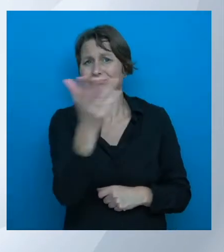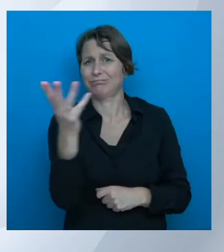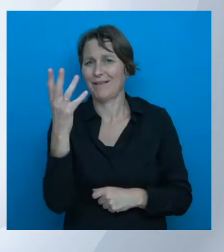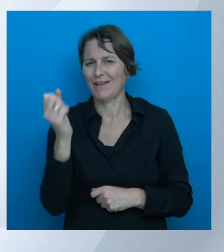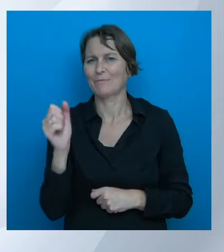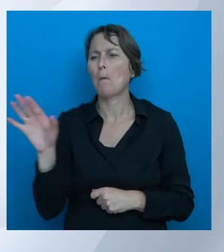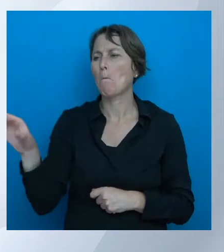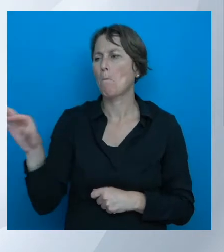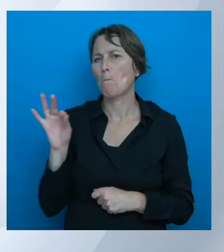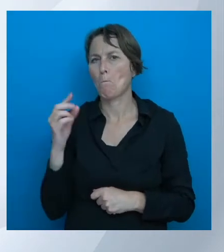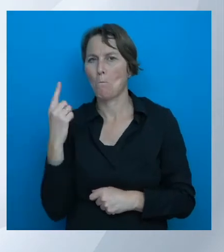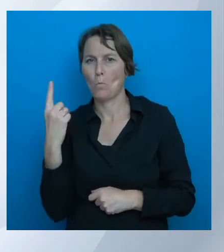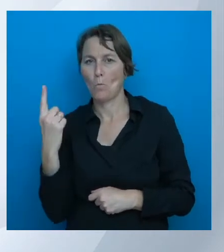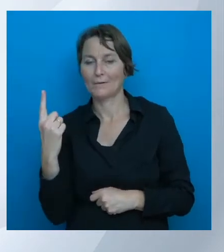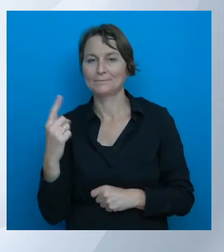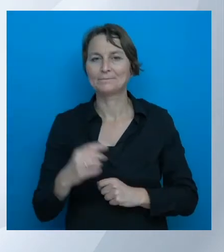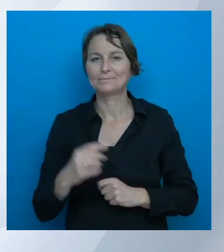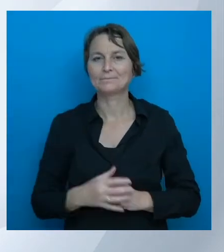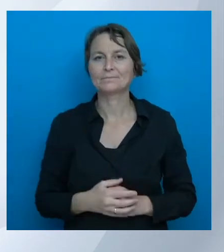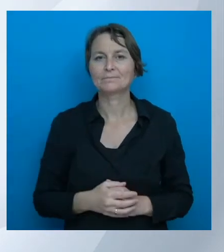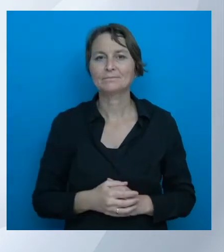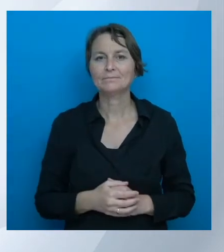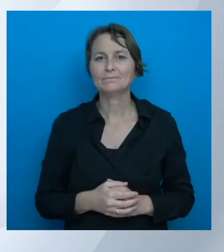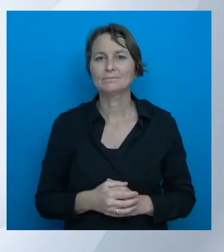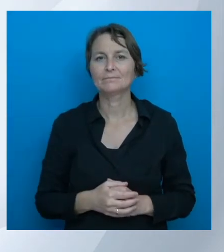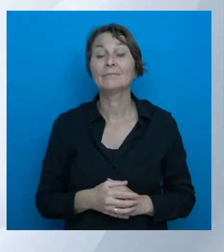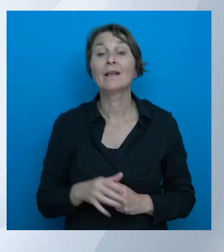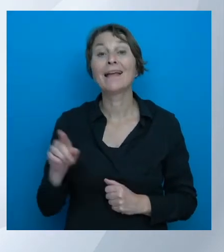filled that with a constraint.